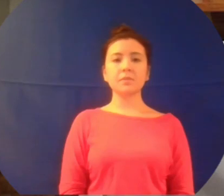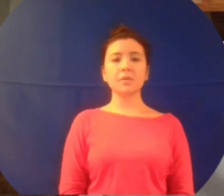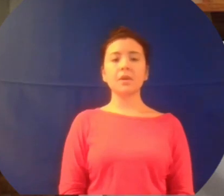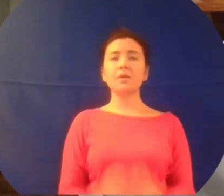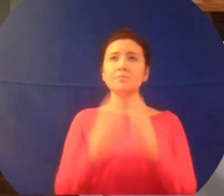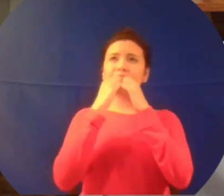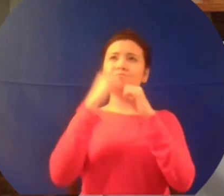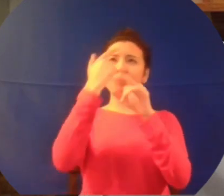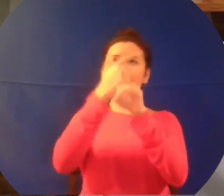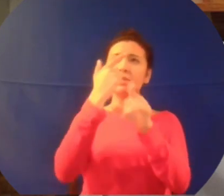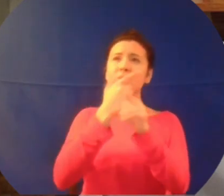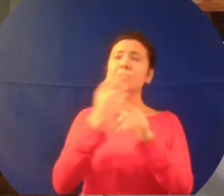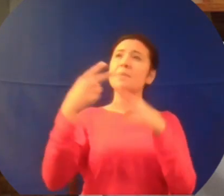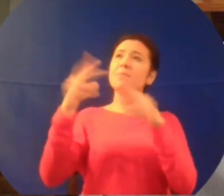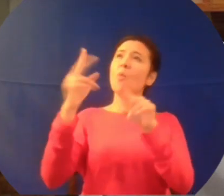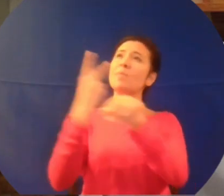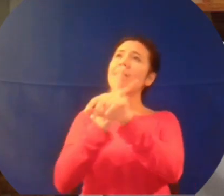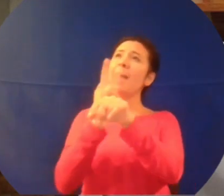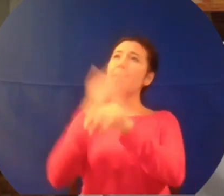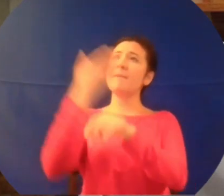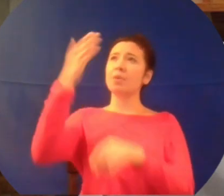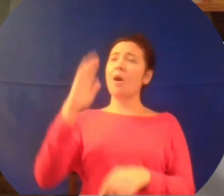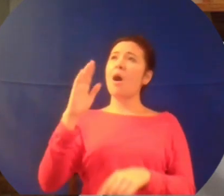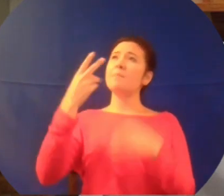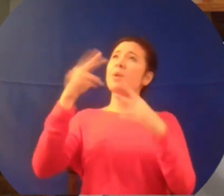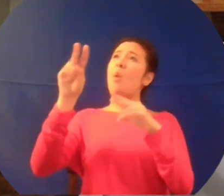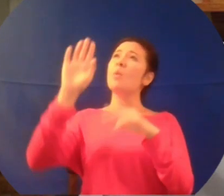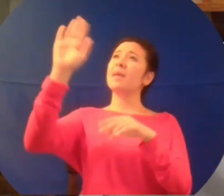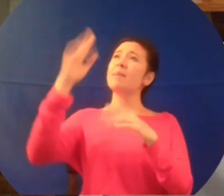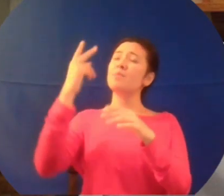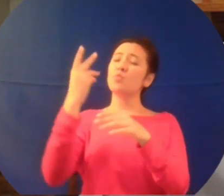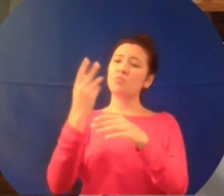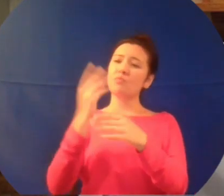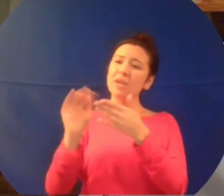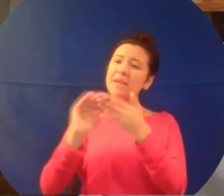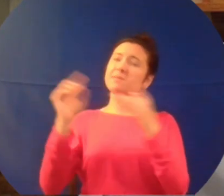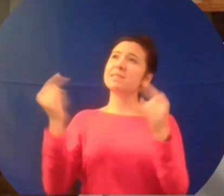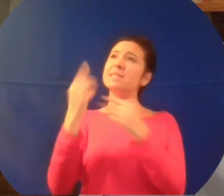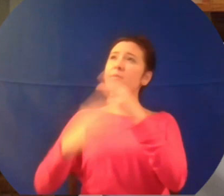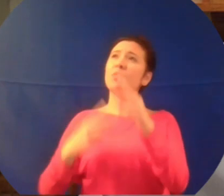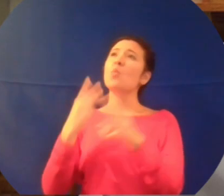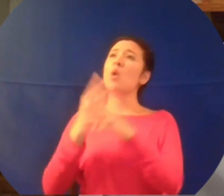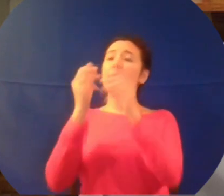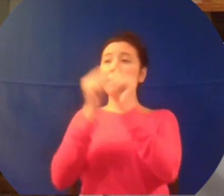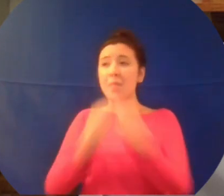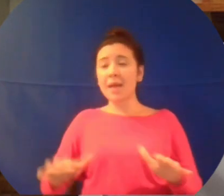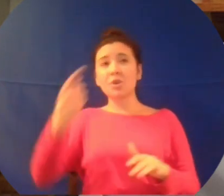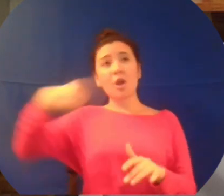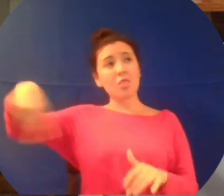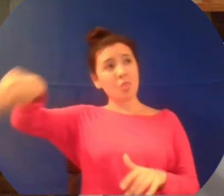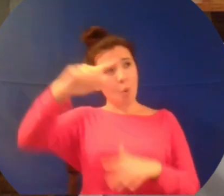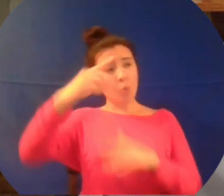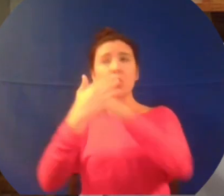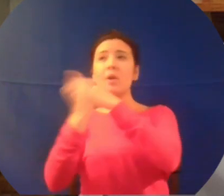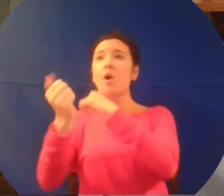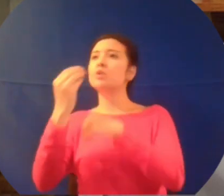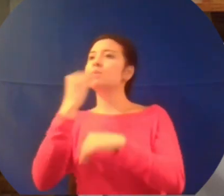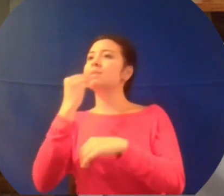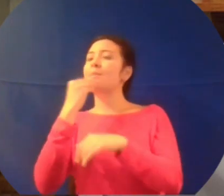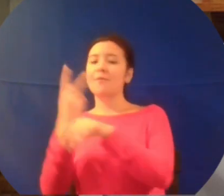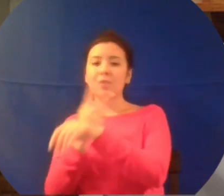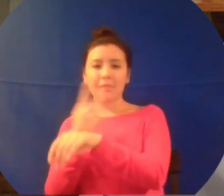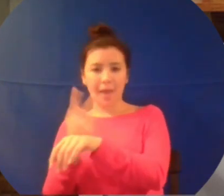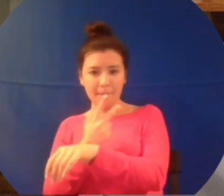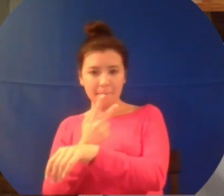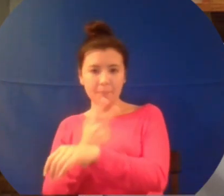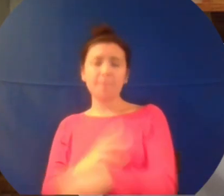My dear sisters and brothers, behold the Lamb of God. Behold him who takes away the sins of the world. Blessed are those called to the supper of the